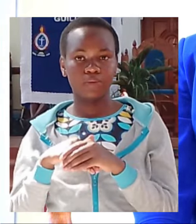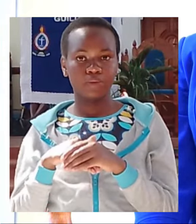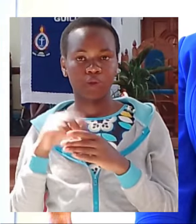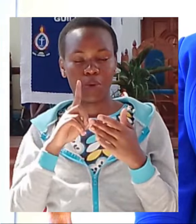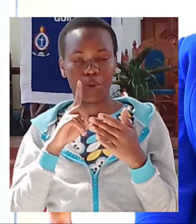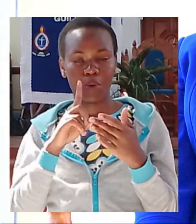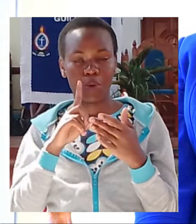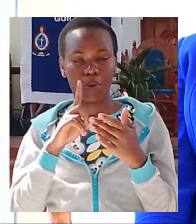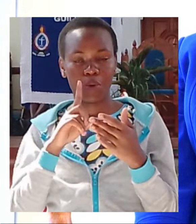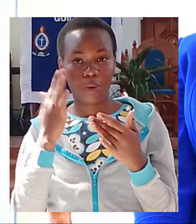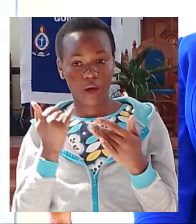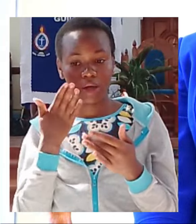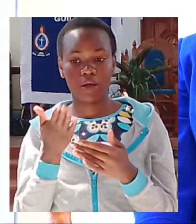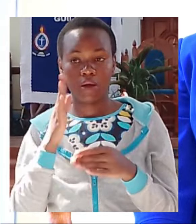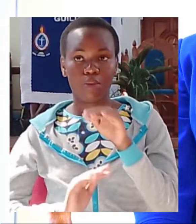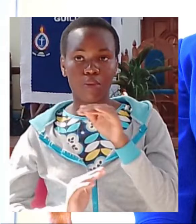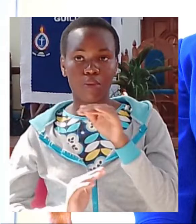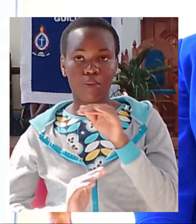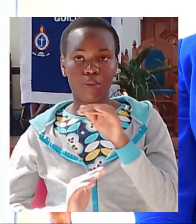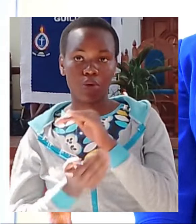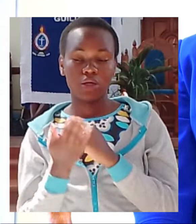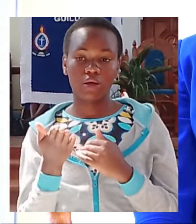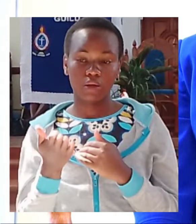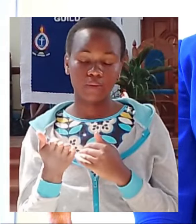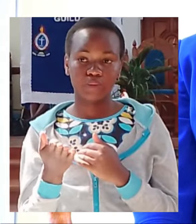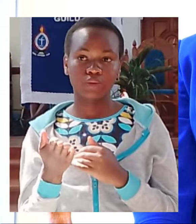Why are we here this morning?